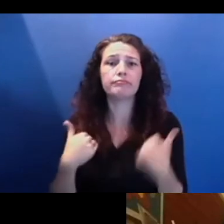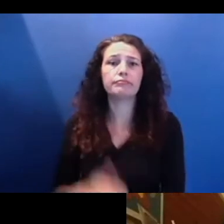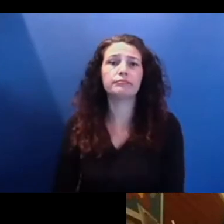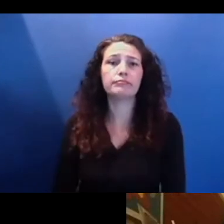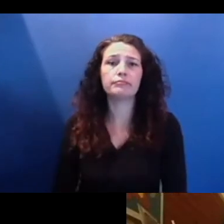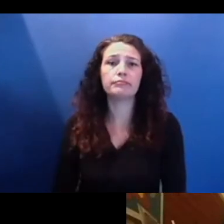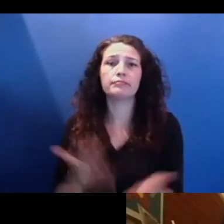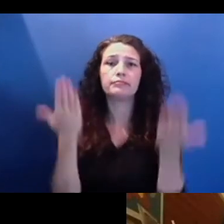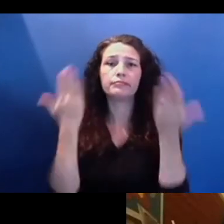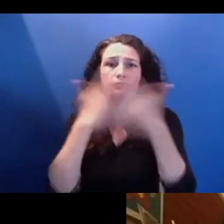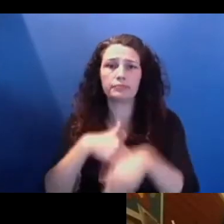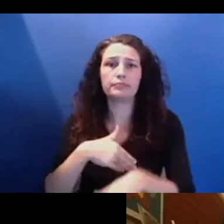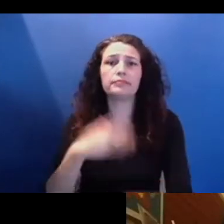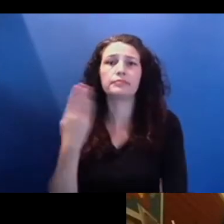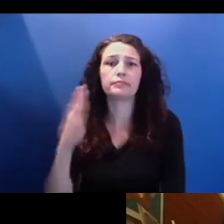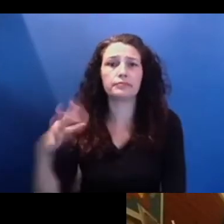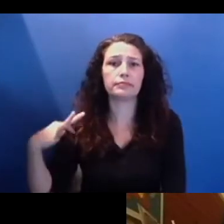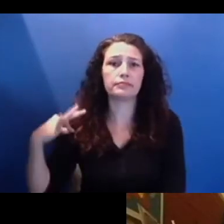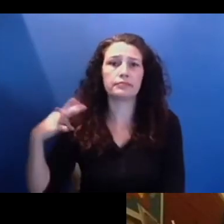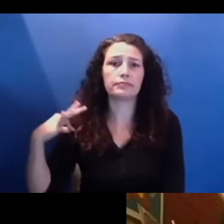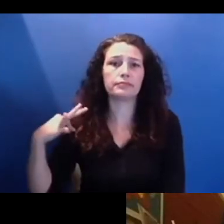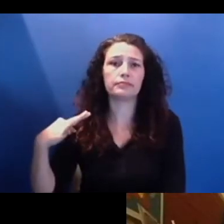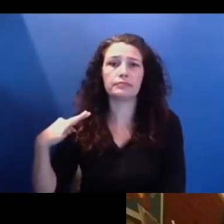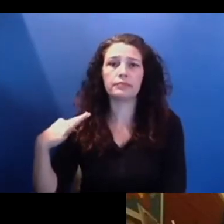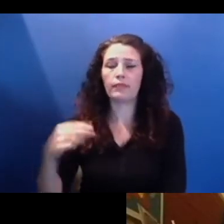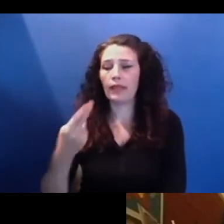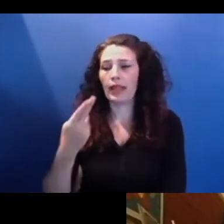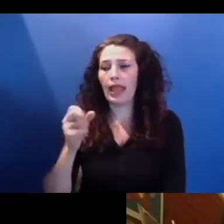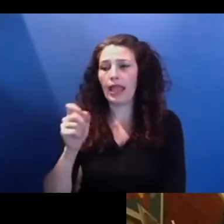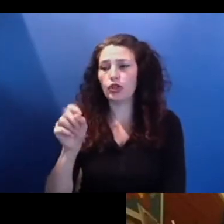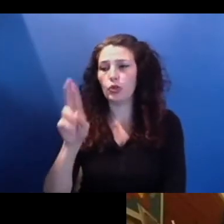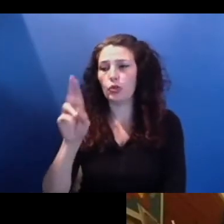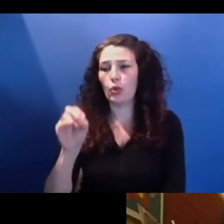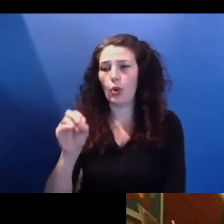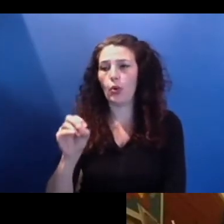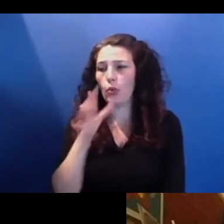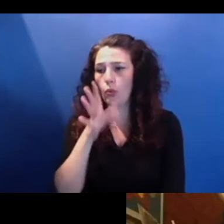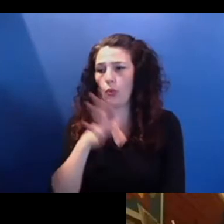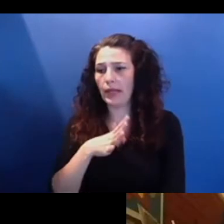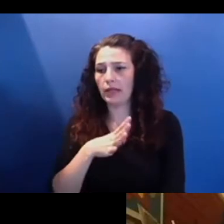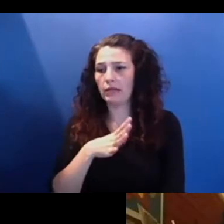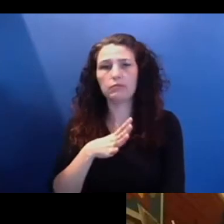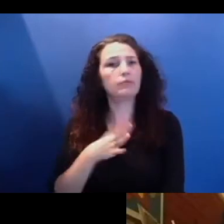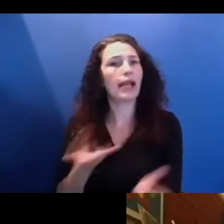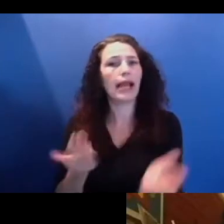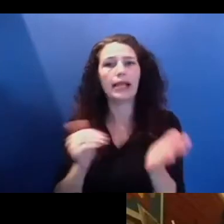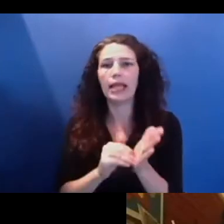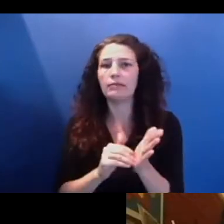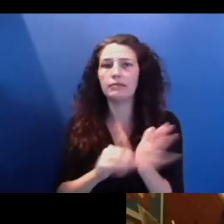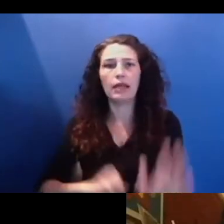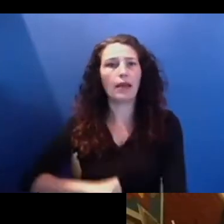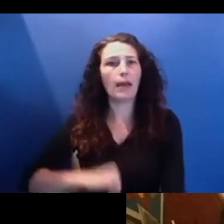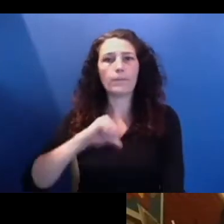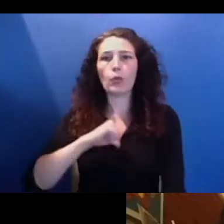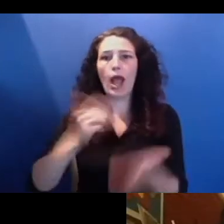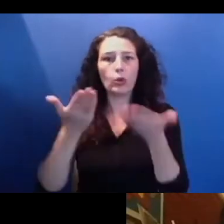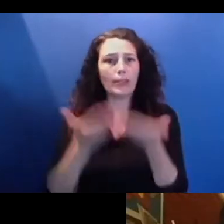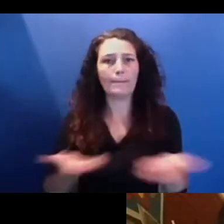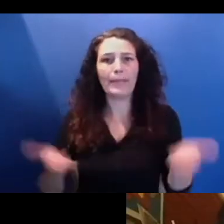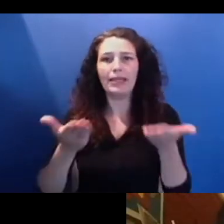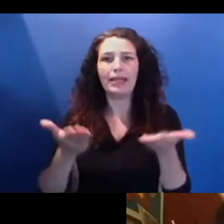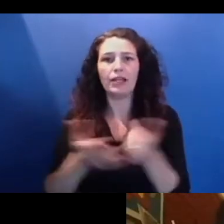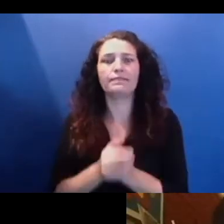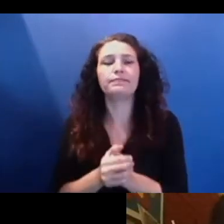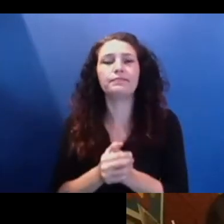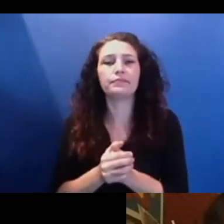blue blouse. I'm heterosexual. And I'm just proud to be here. I was